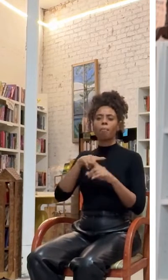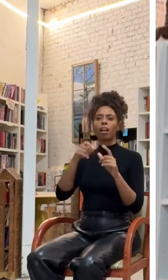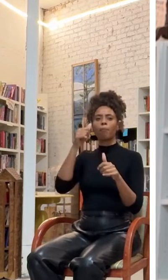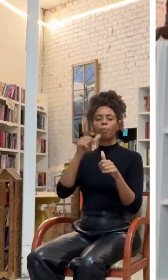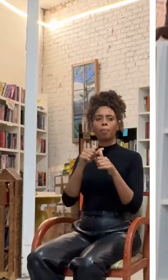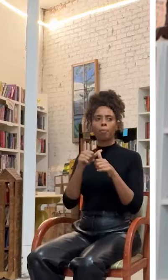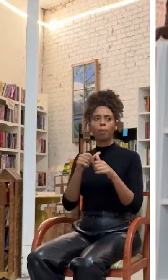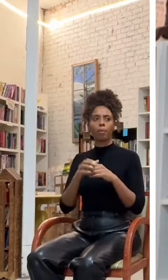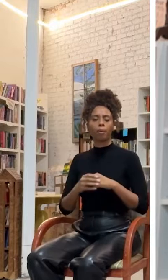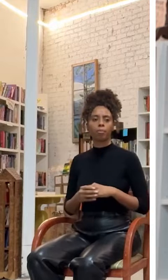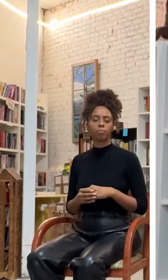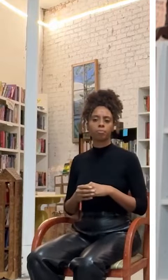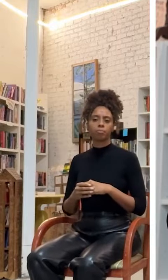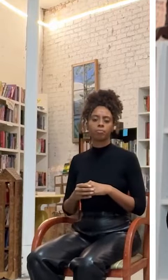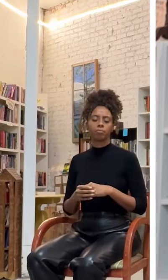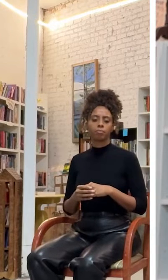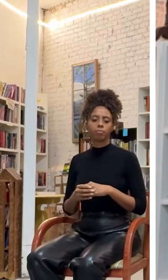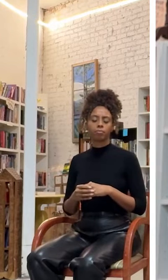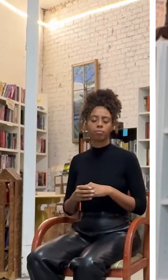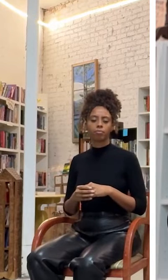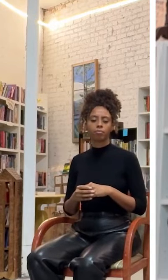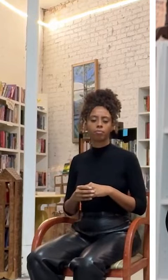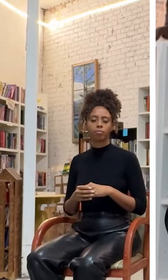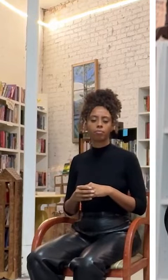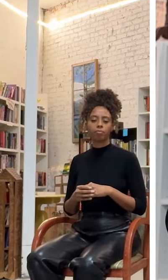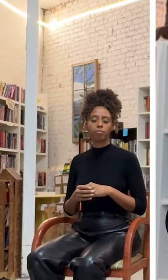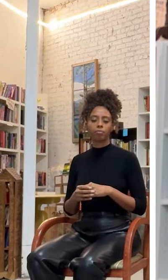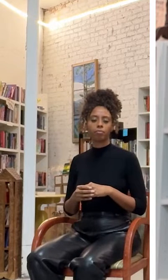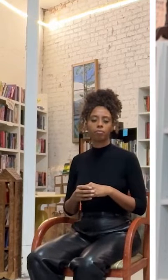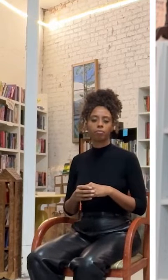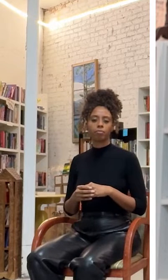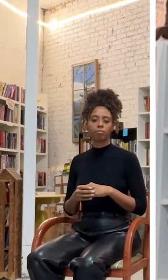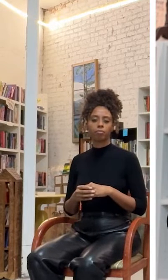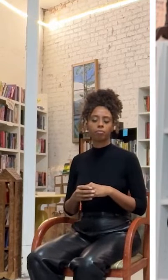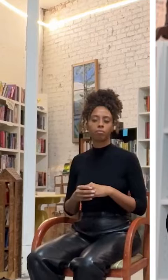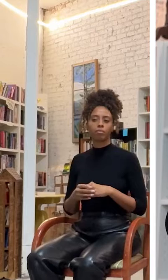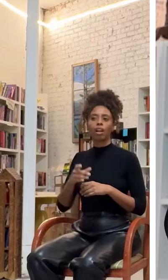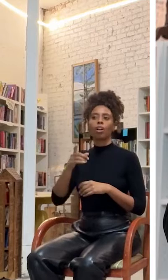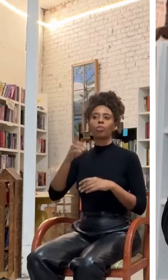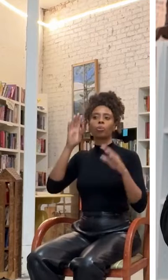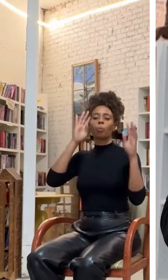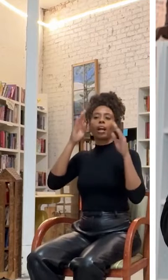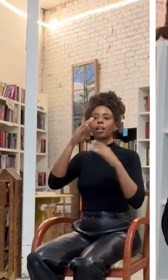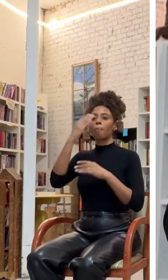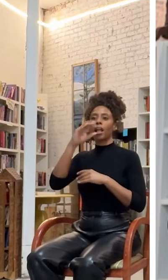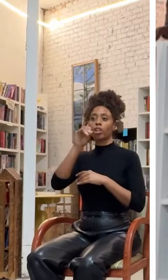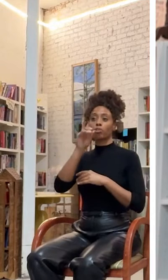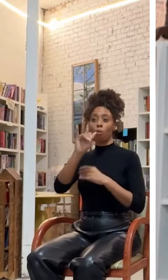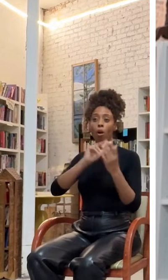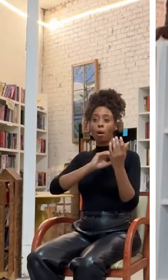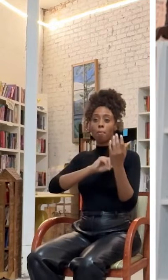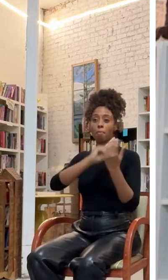remember either a little bit before or a little bit after you actually created the Black Joy Project